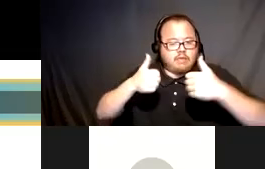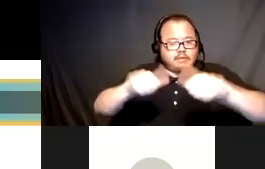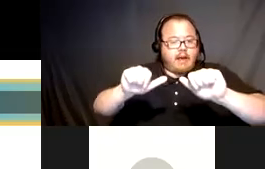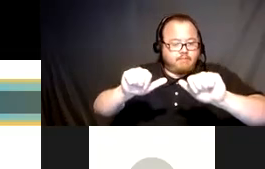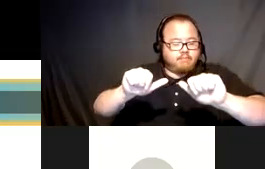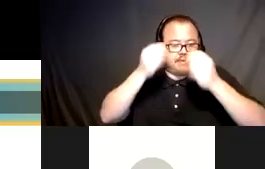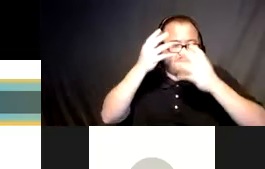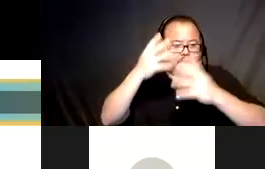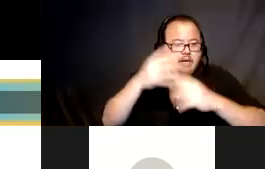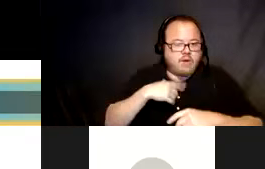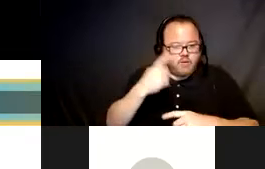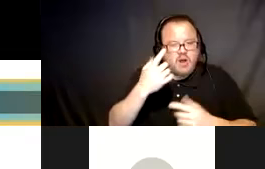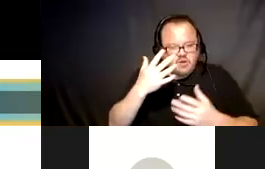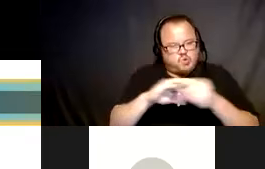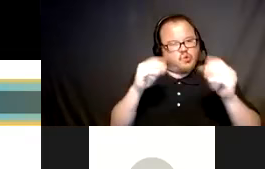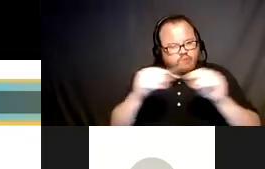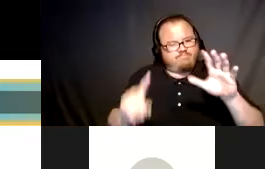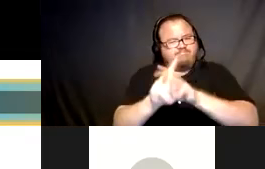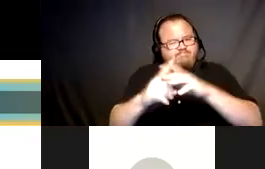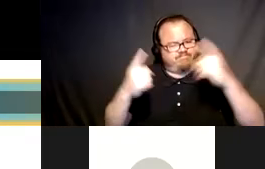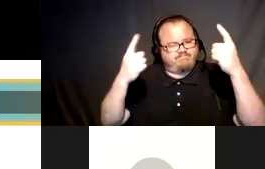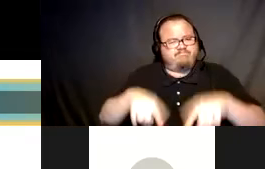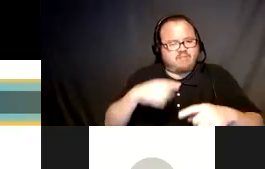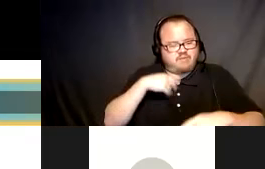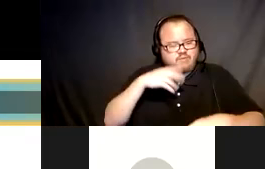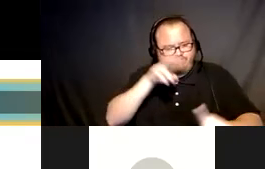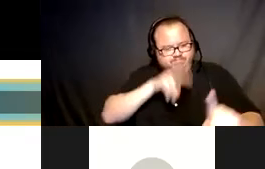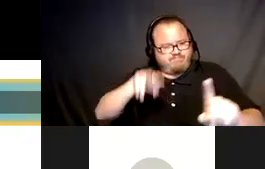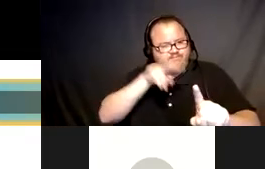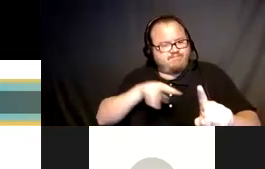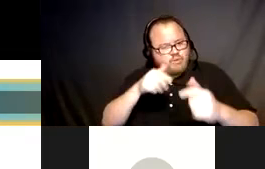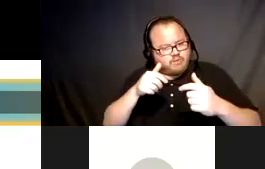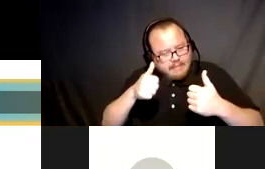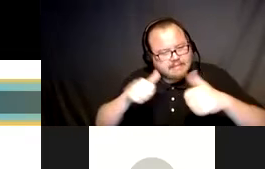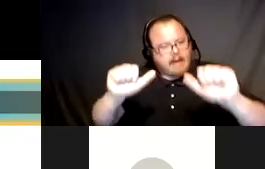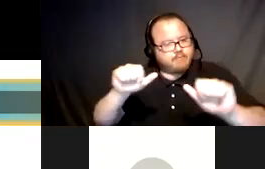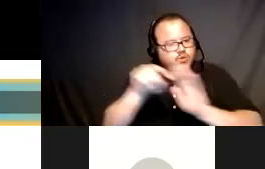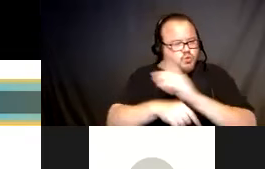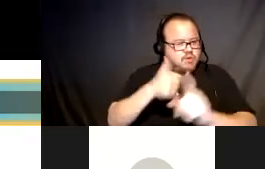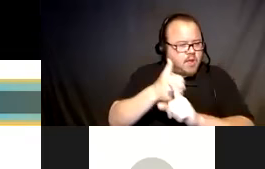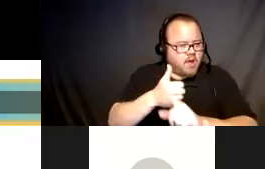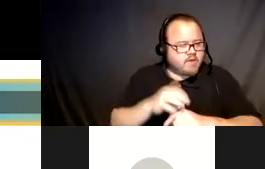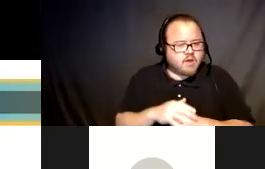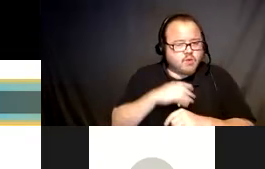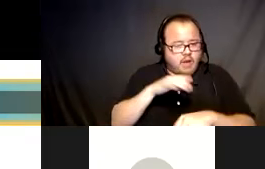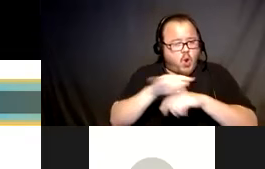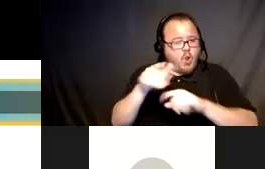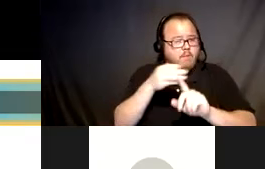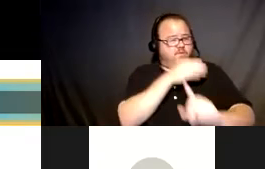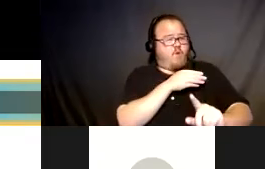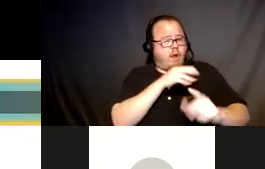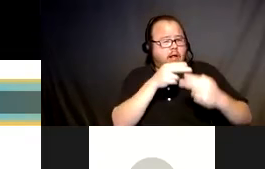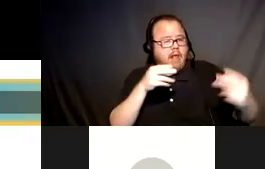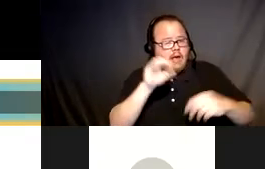different story unfold in our county as we look now at known suicide attempts. And as we saw in the earlier slide, youth 0